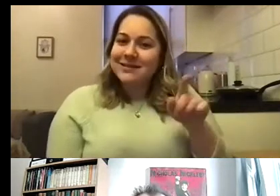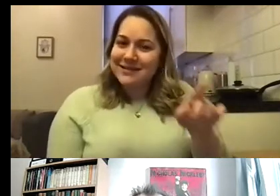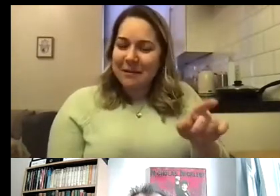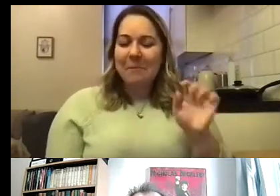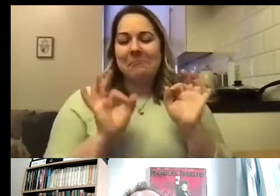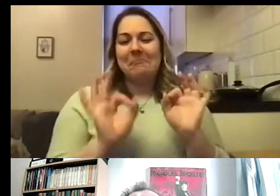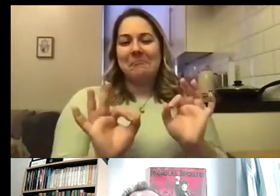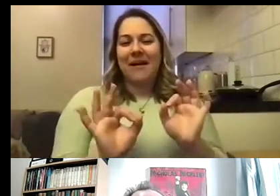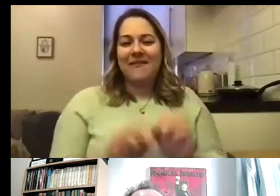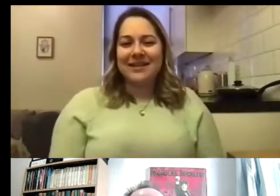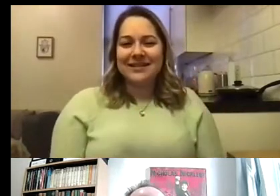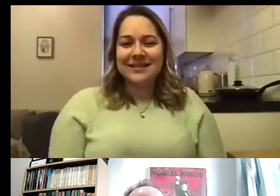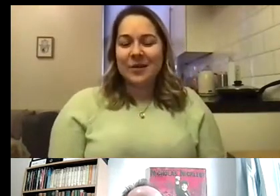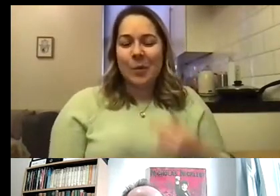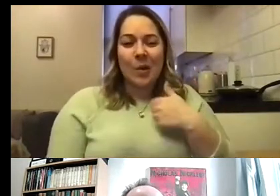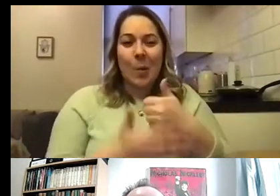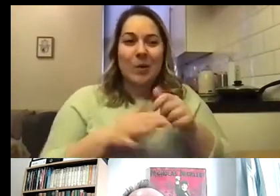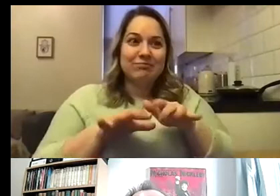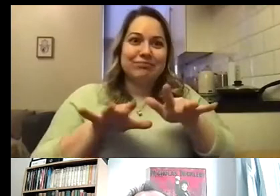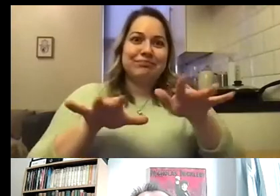superb. Superb. We get everywhere.